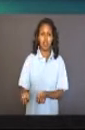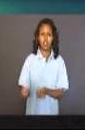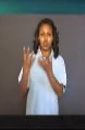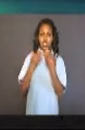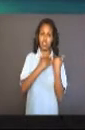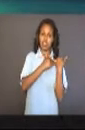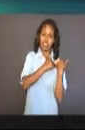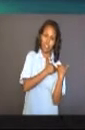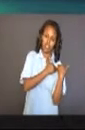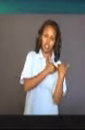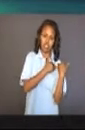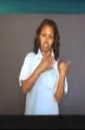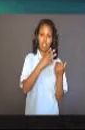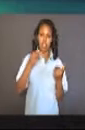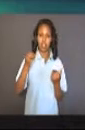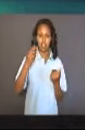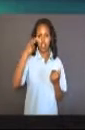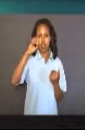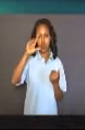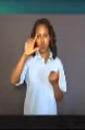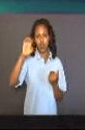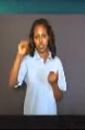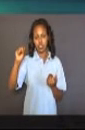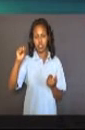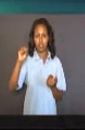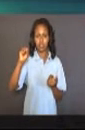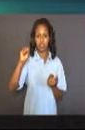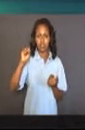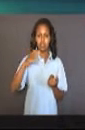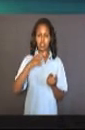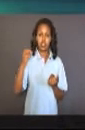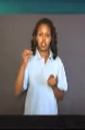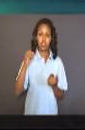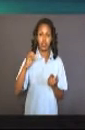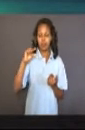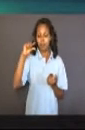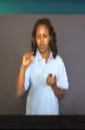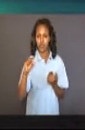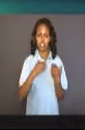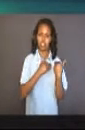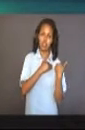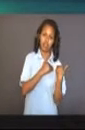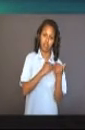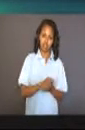majority carriers and holes as their minority carriers.